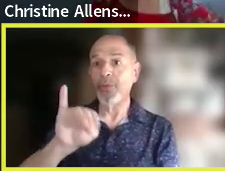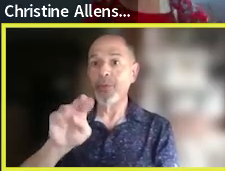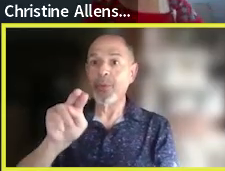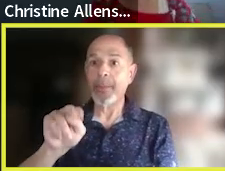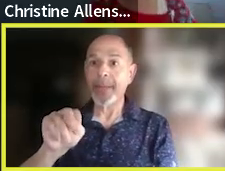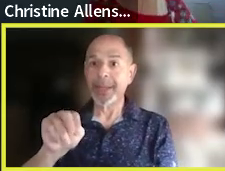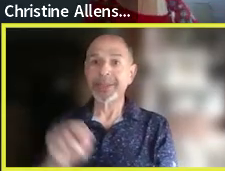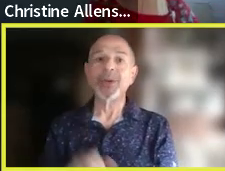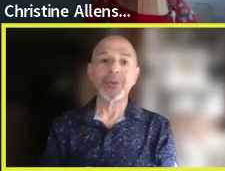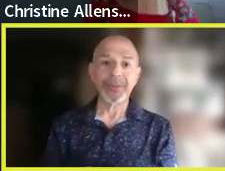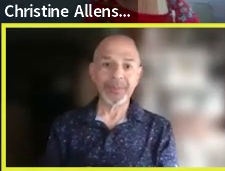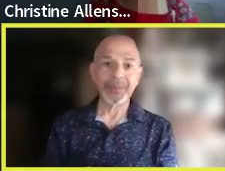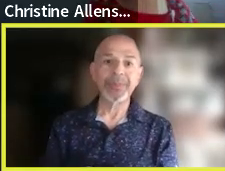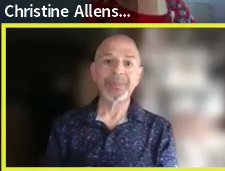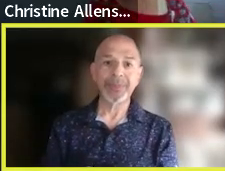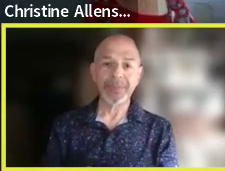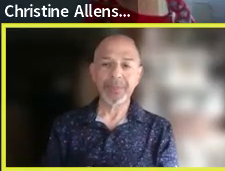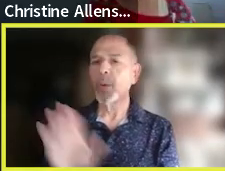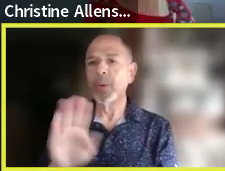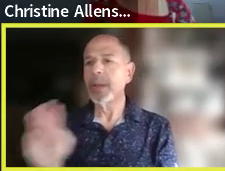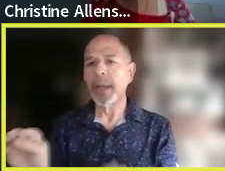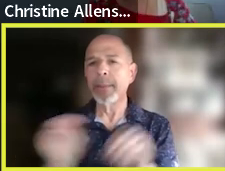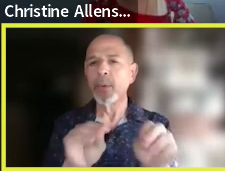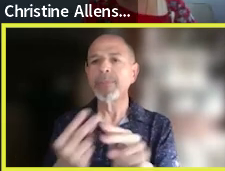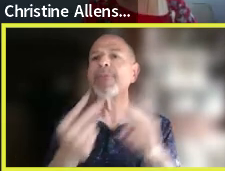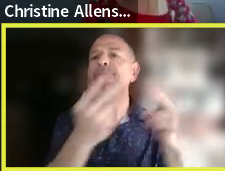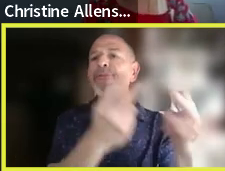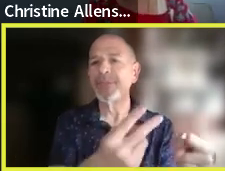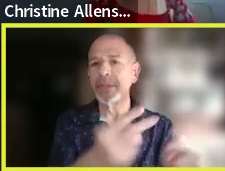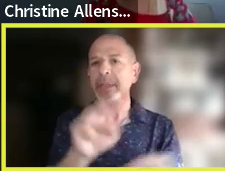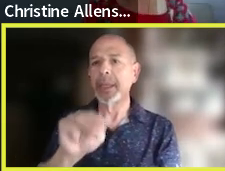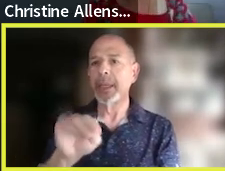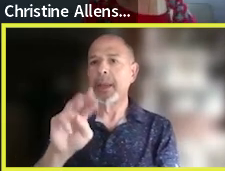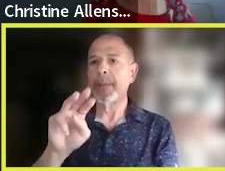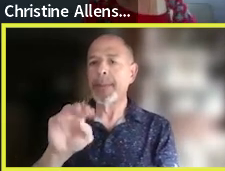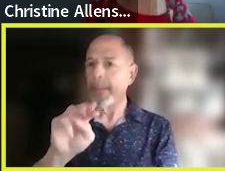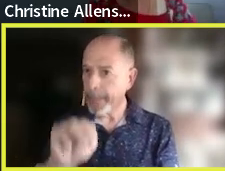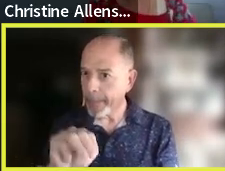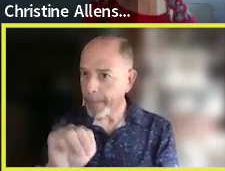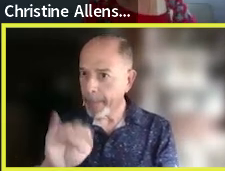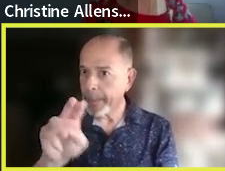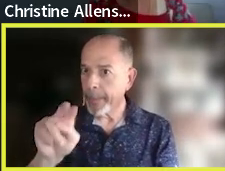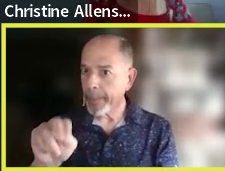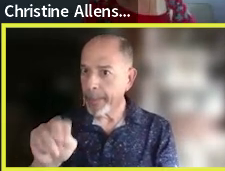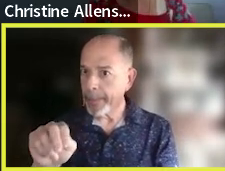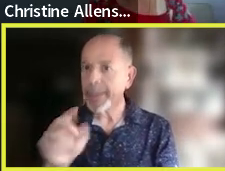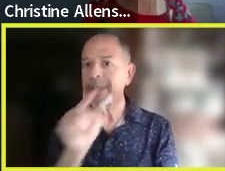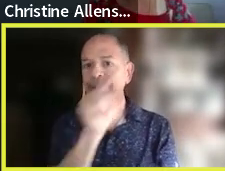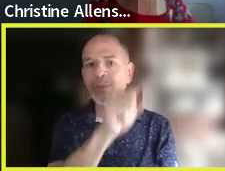weeks. Nice I to see actually, you. I actually just shared a link that people can follow us